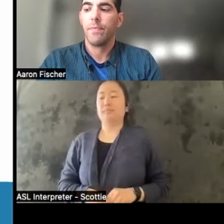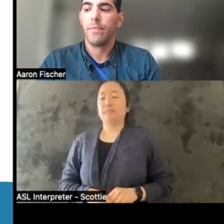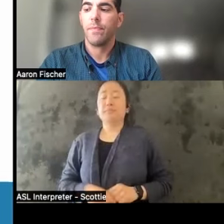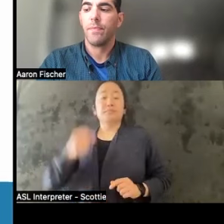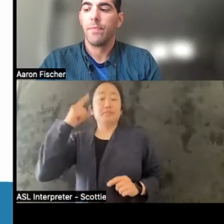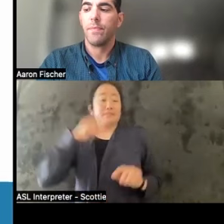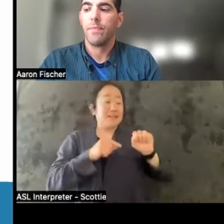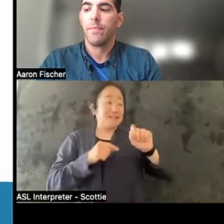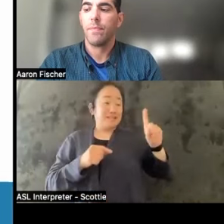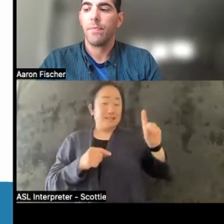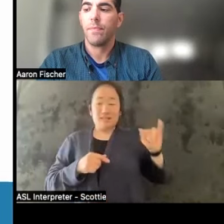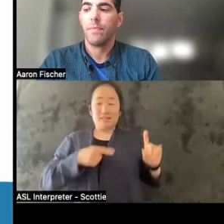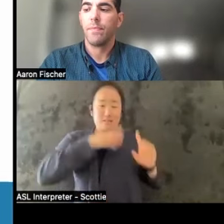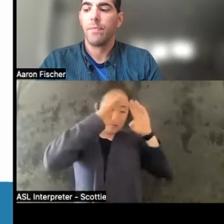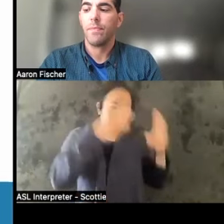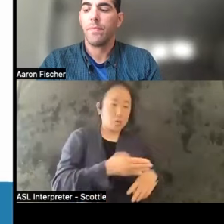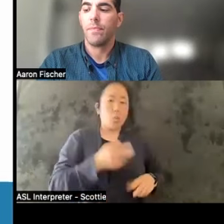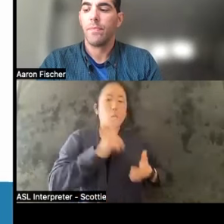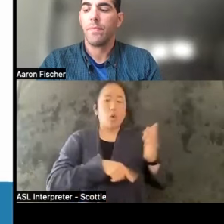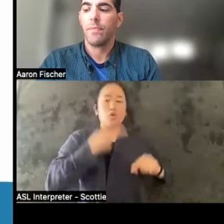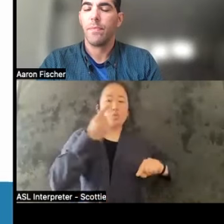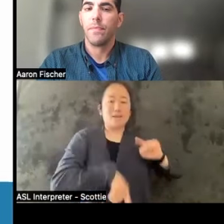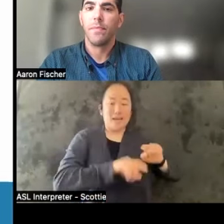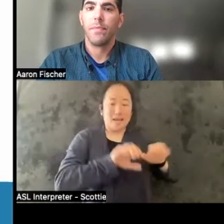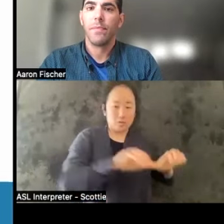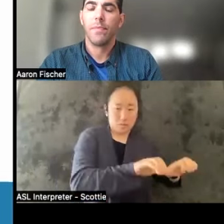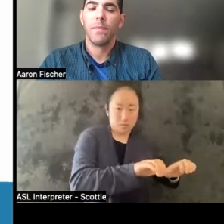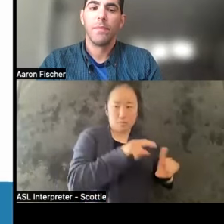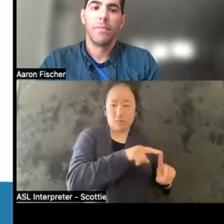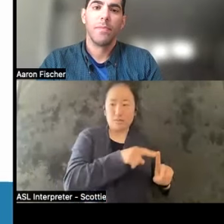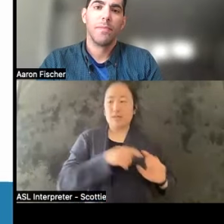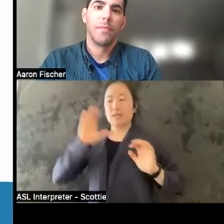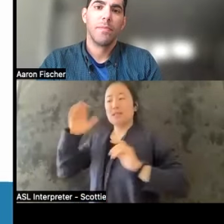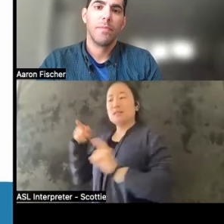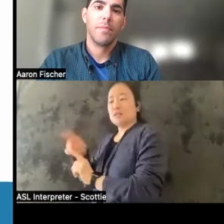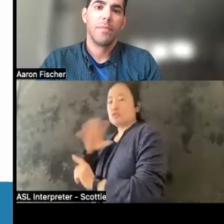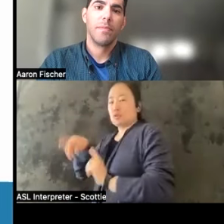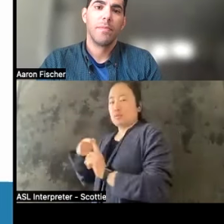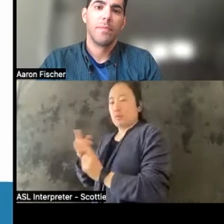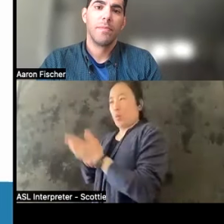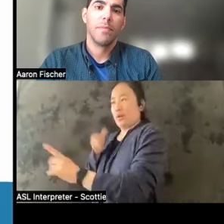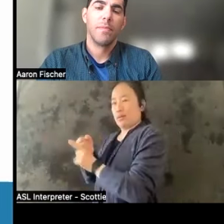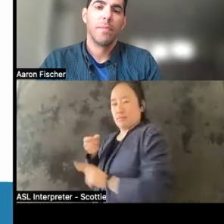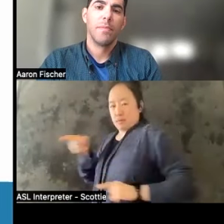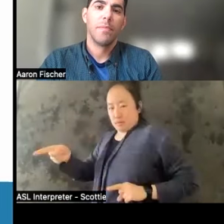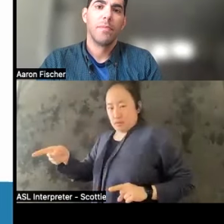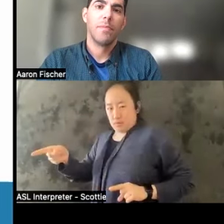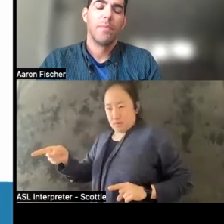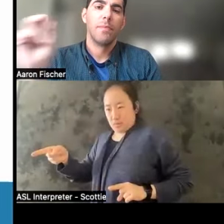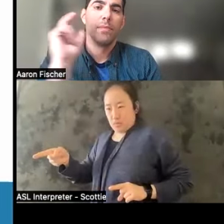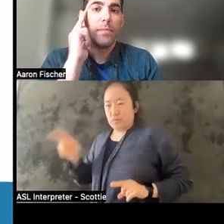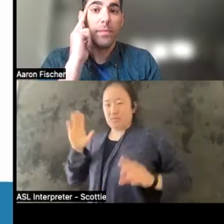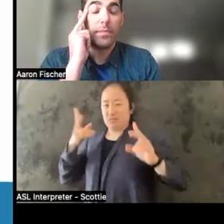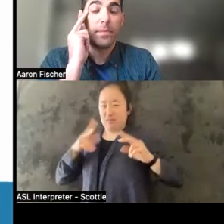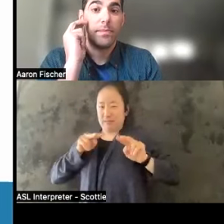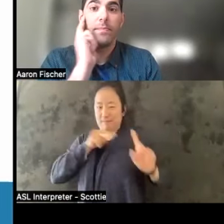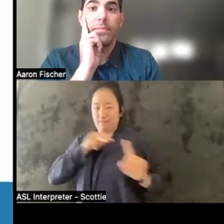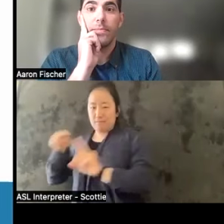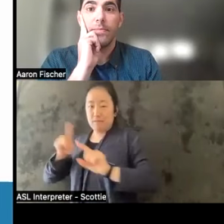law focuses on the myriad ways that a person's condition can impact them, including working, but not limited to that. There is